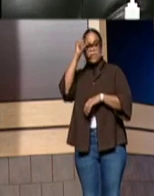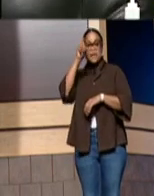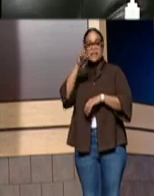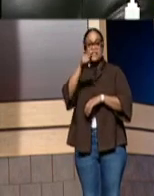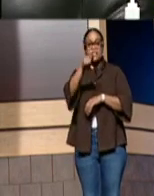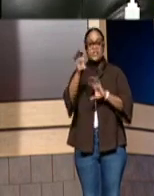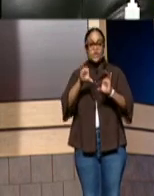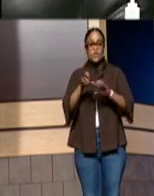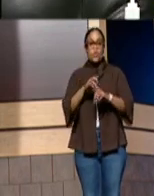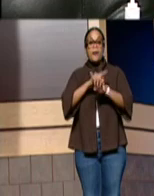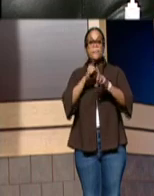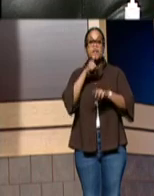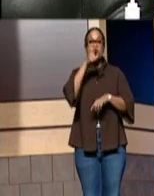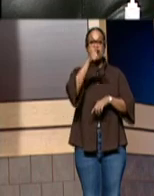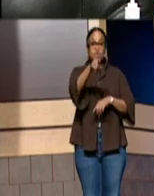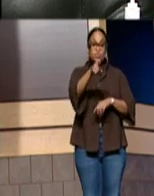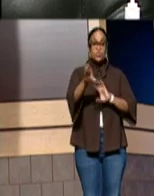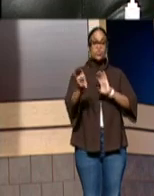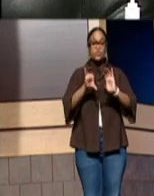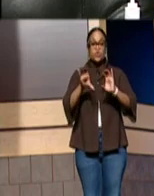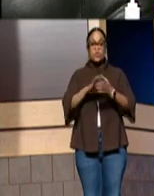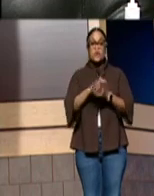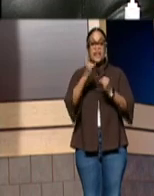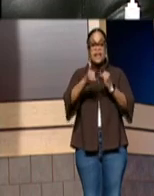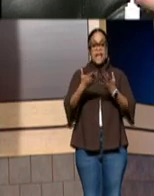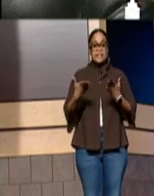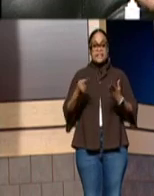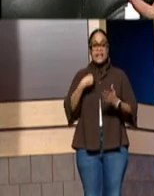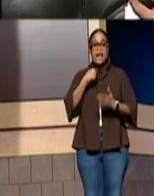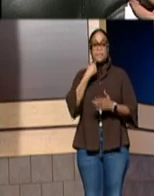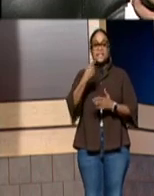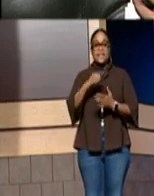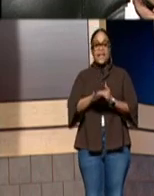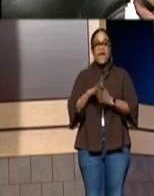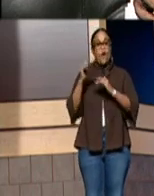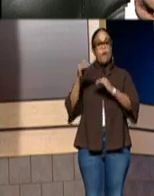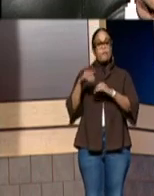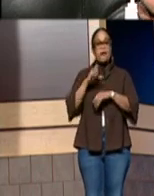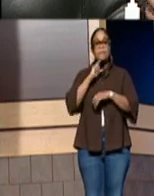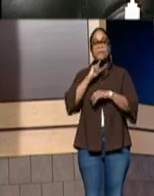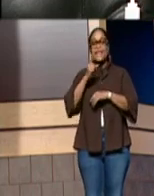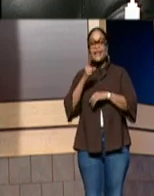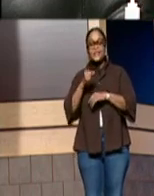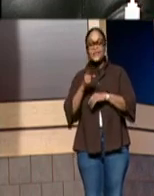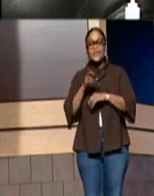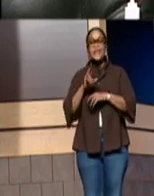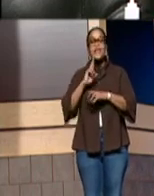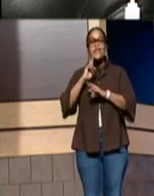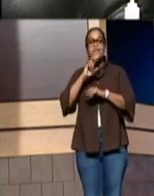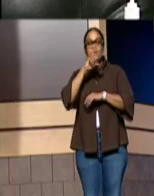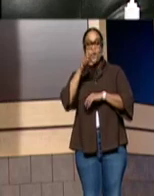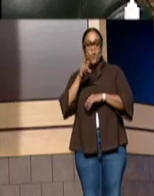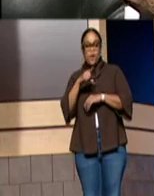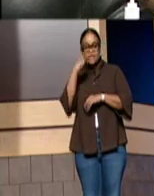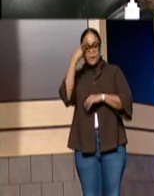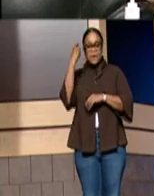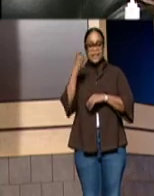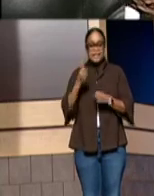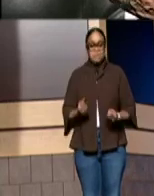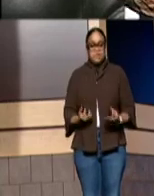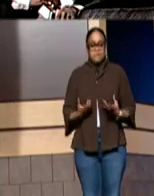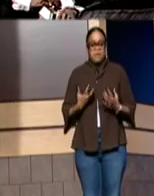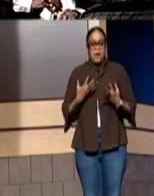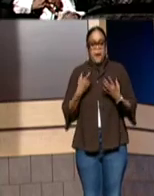it. And I want to say, and this is the last thing I'm going to say. I hope I'm answering the question fired up here. Excuse me. Because I'm sitting next to you